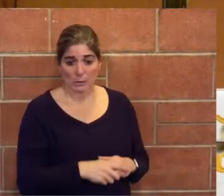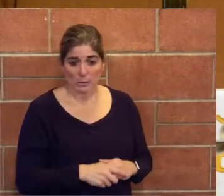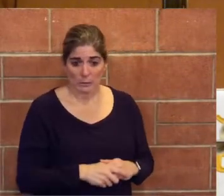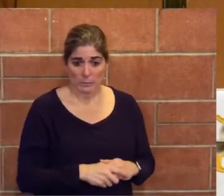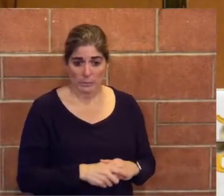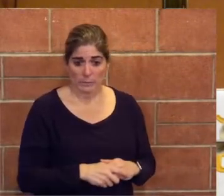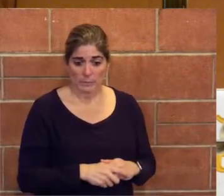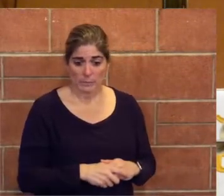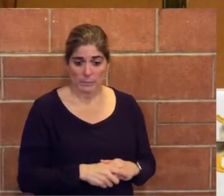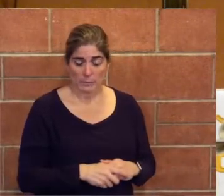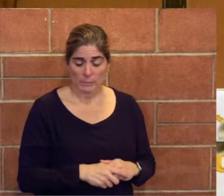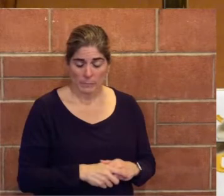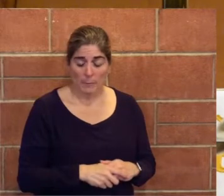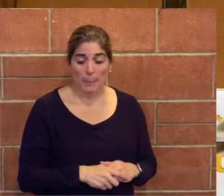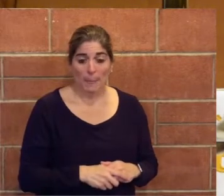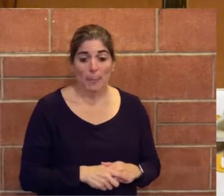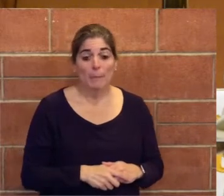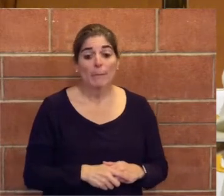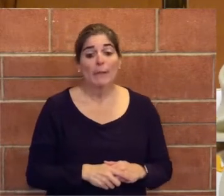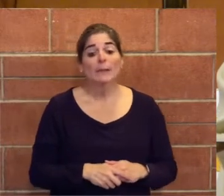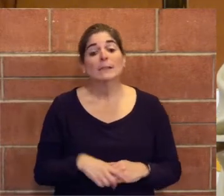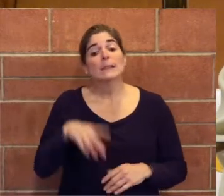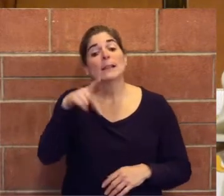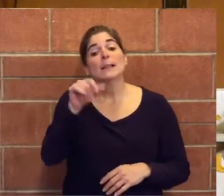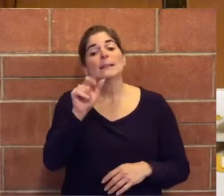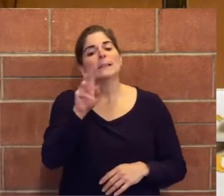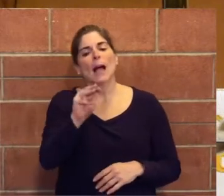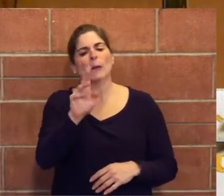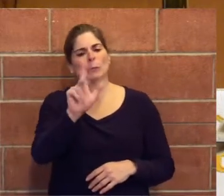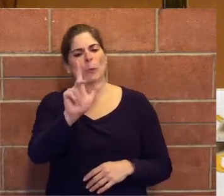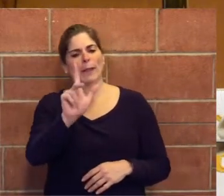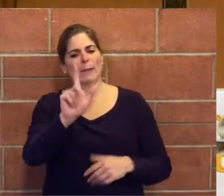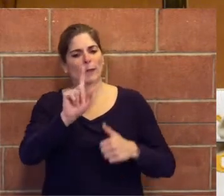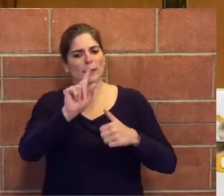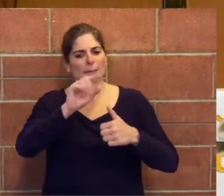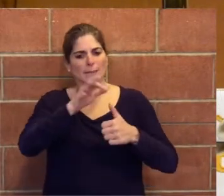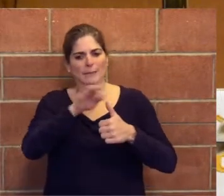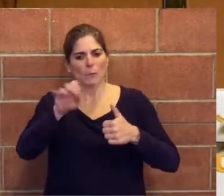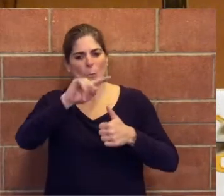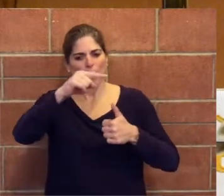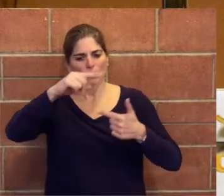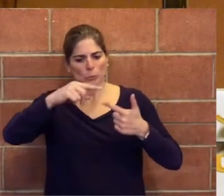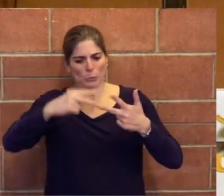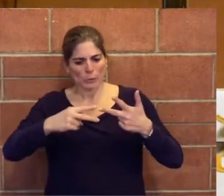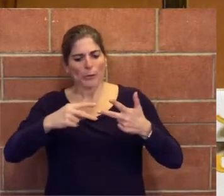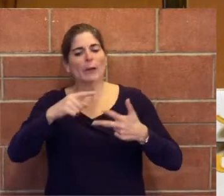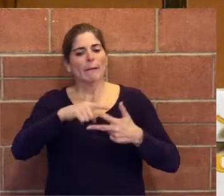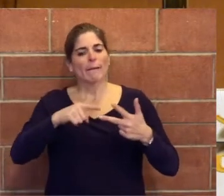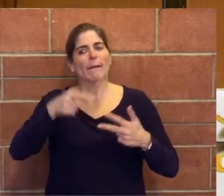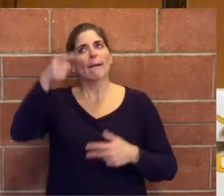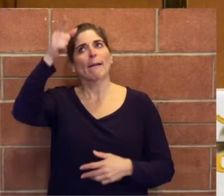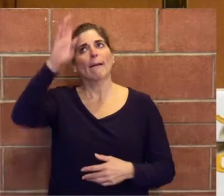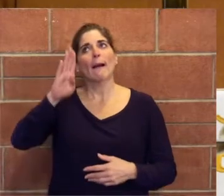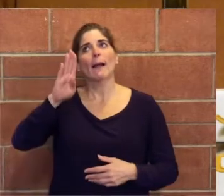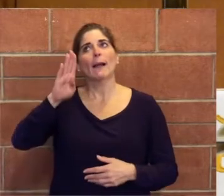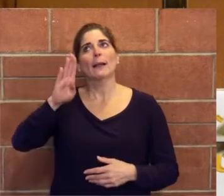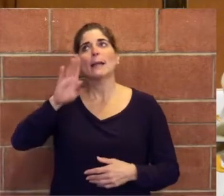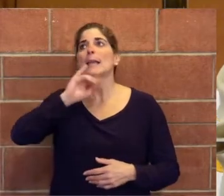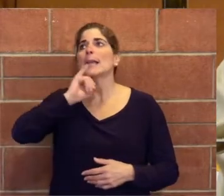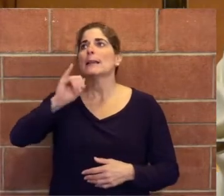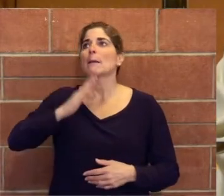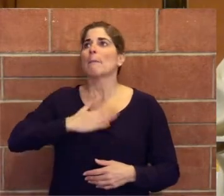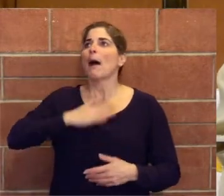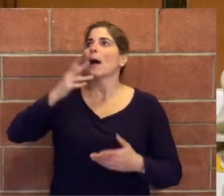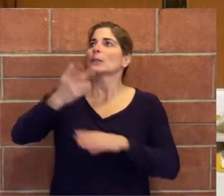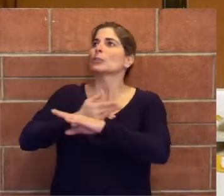hardship. For the first three verses of Psalm 23, God is spoken of in the third person. The Lord